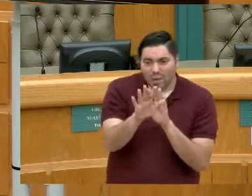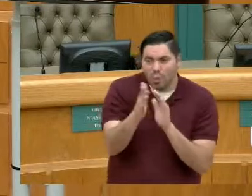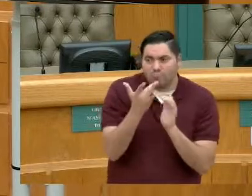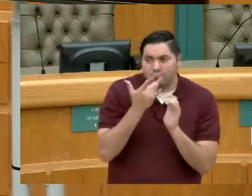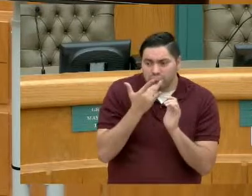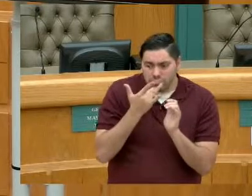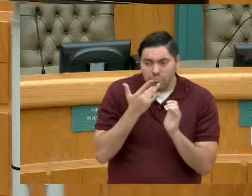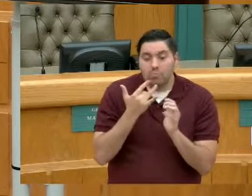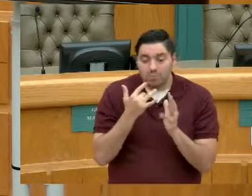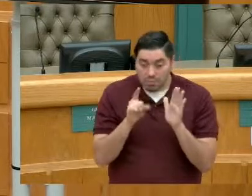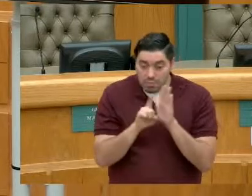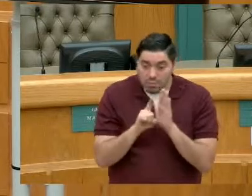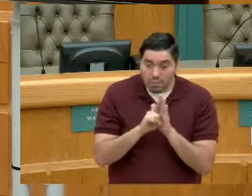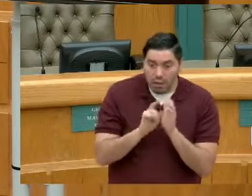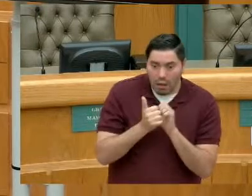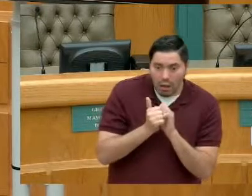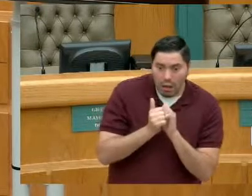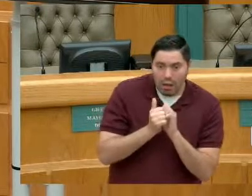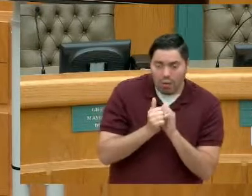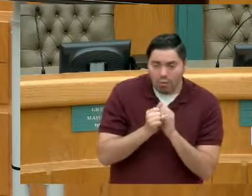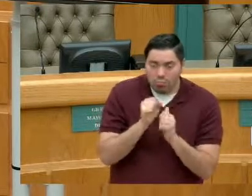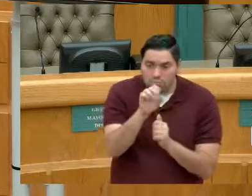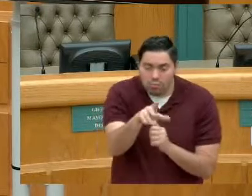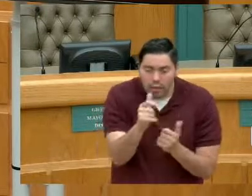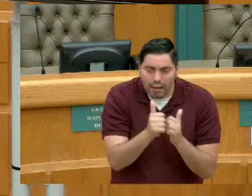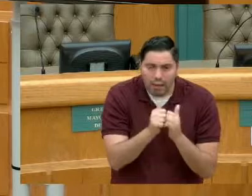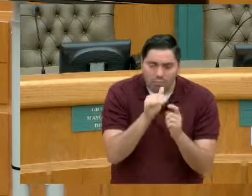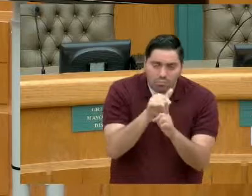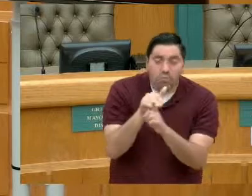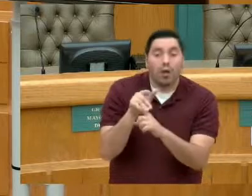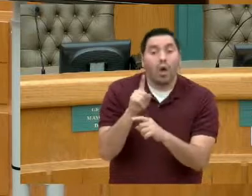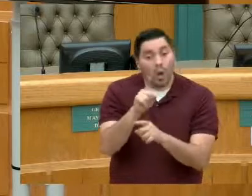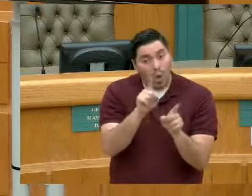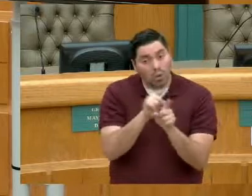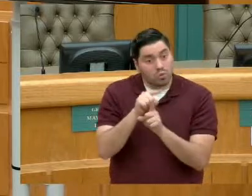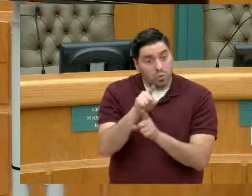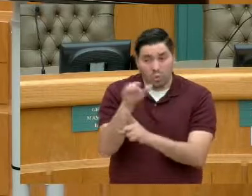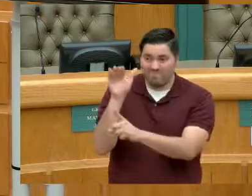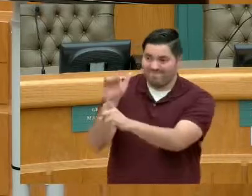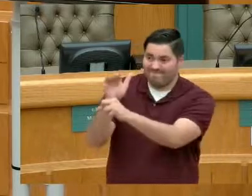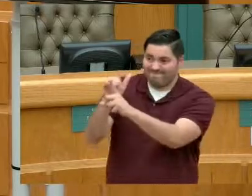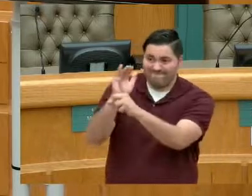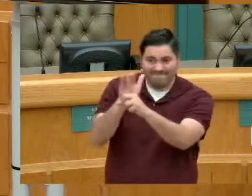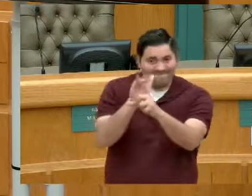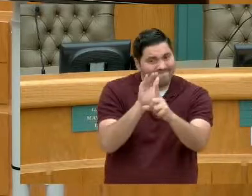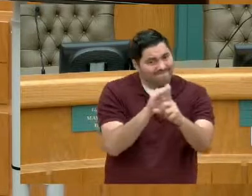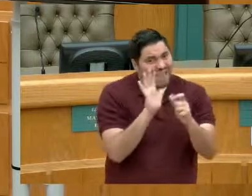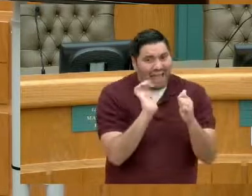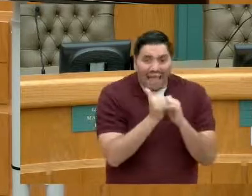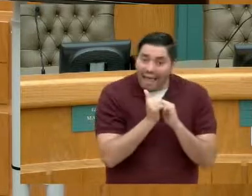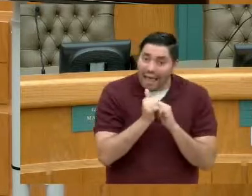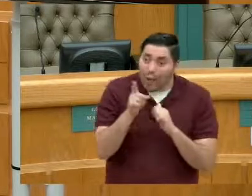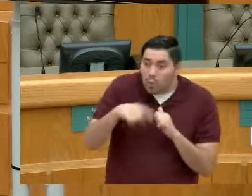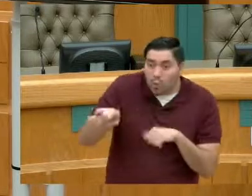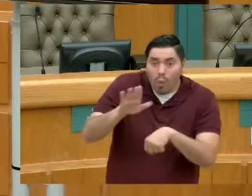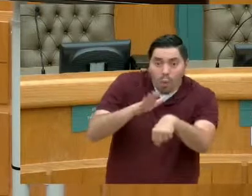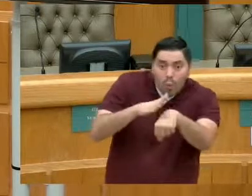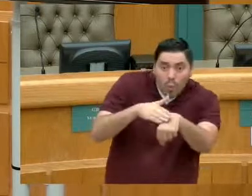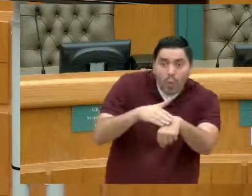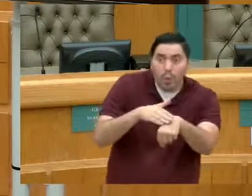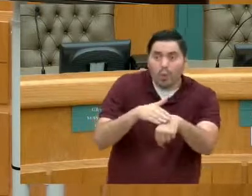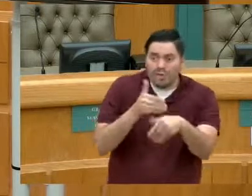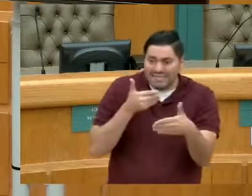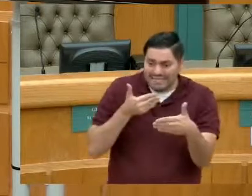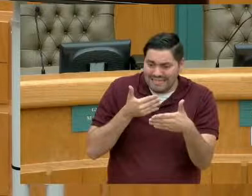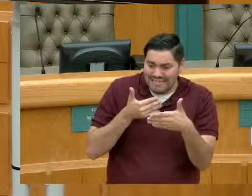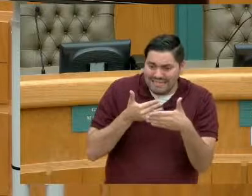get the notifications, and remind everybody that this is the best way citizens can be warned about imminent